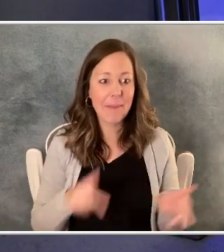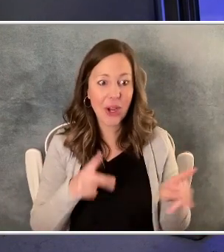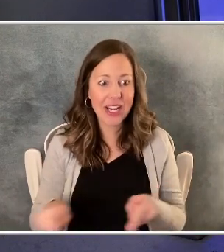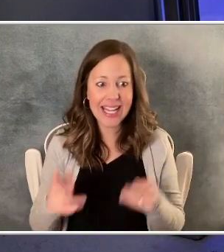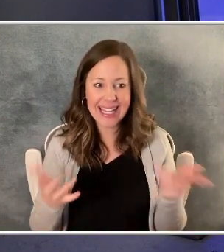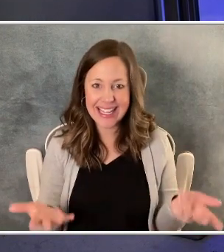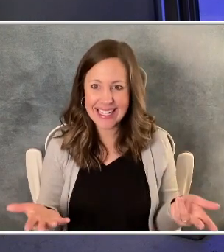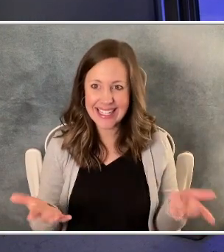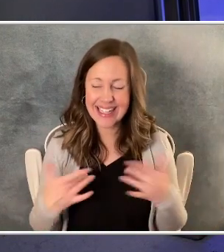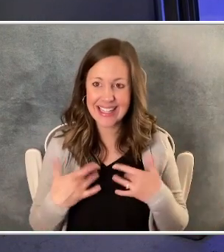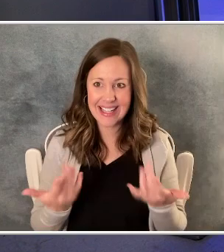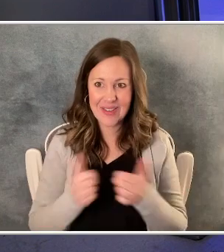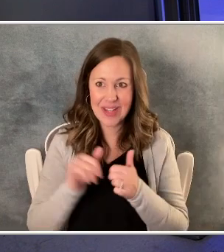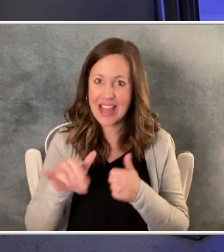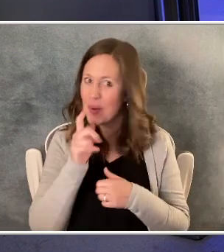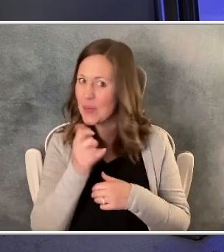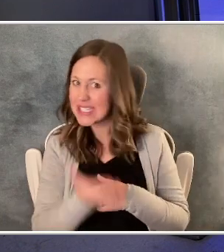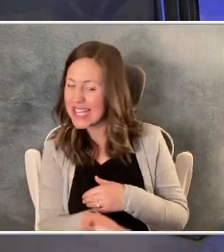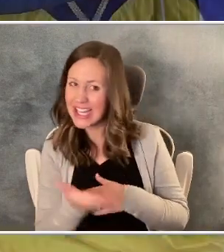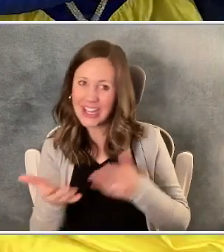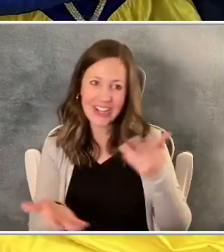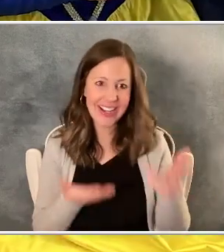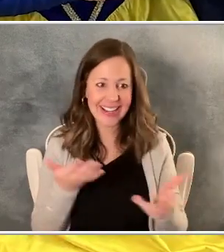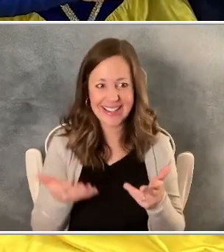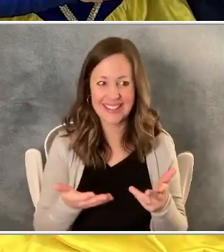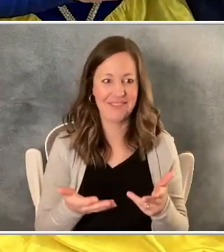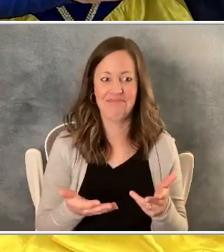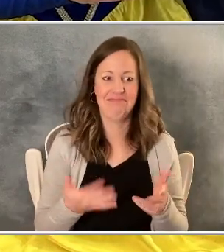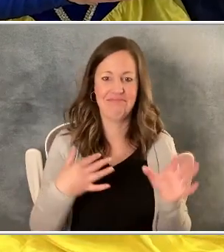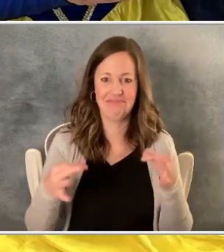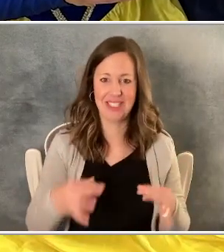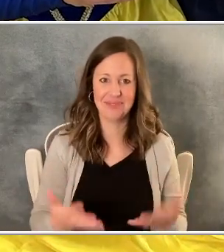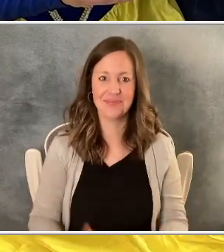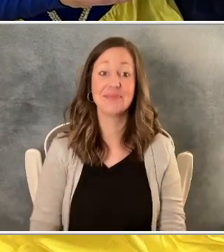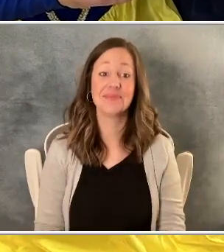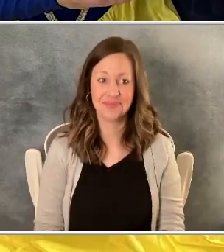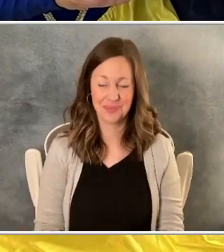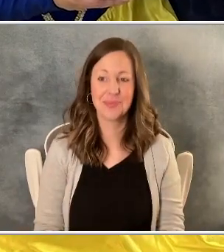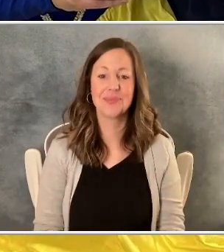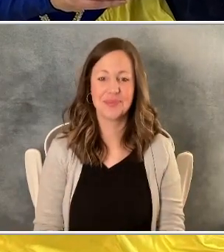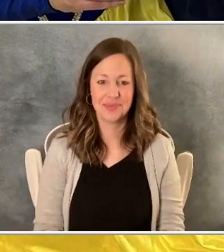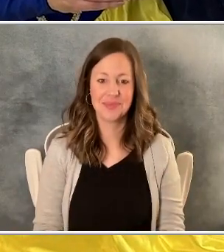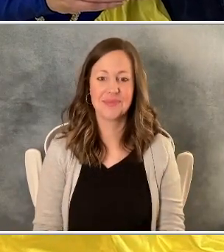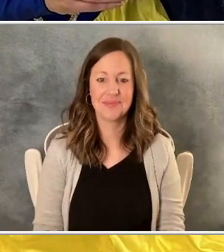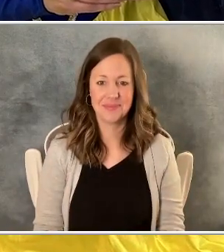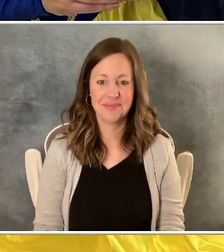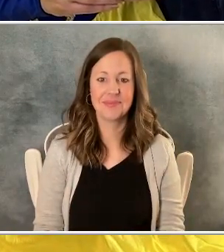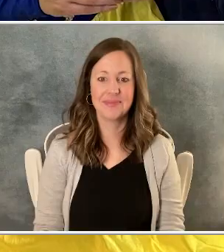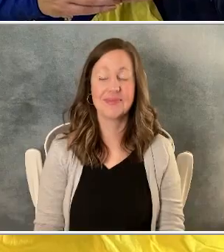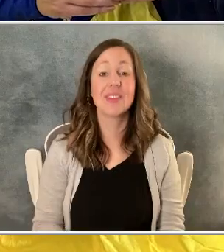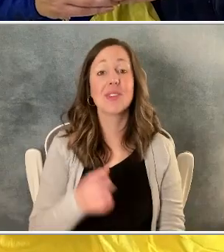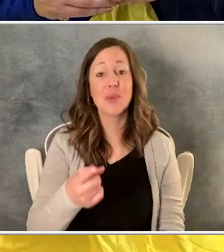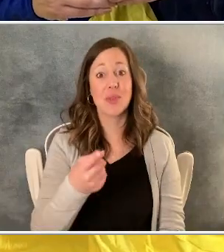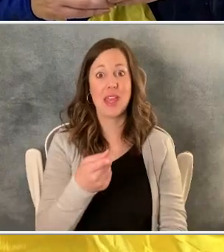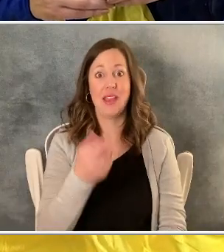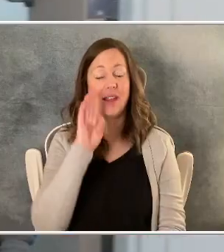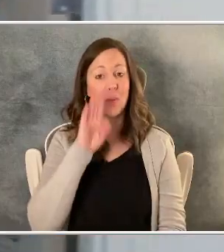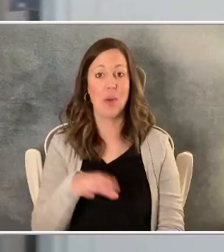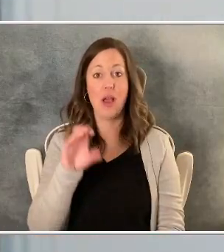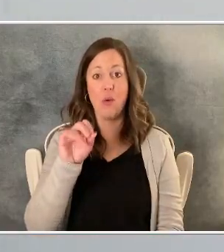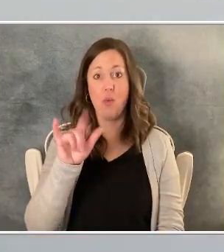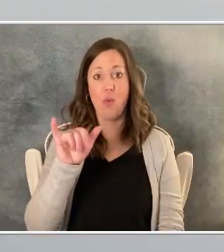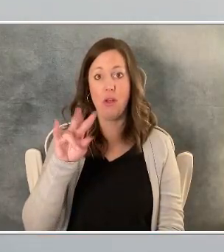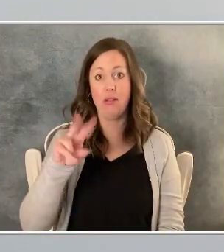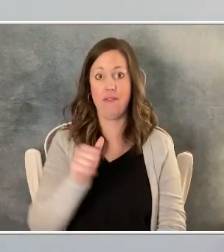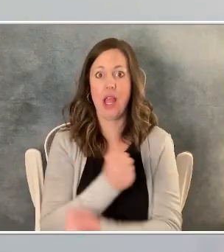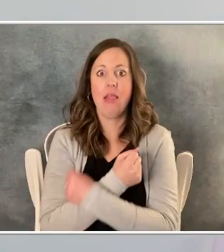that. Who was there? Kind of take us inside. Yeah, they always knew Olivia loved princesses. Elsa,